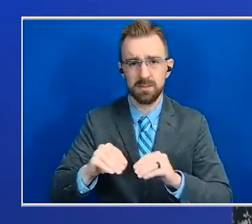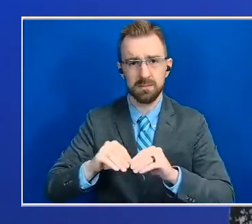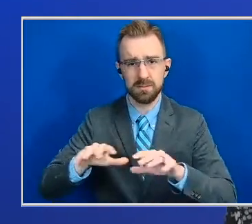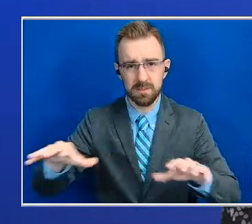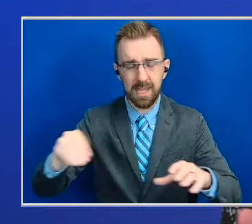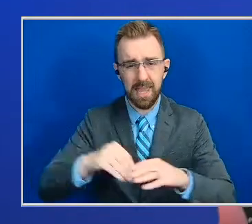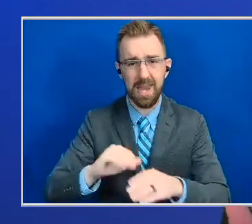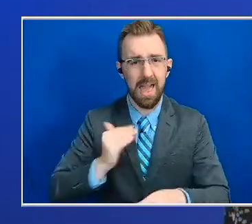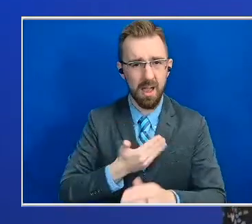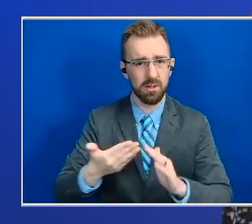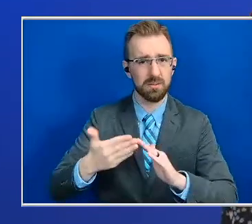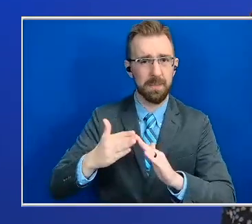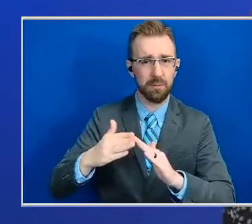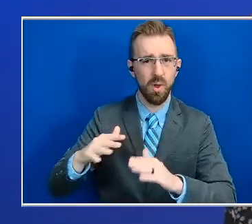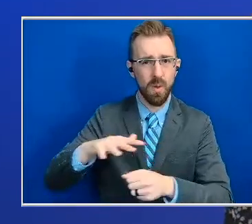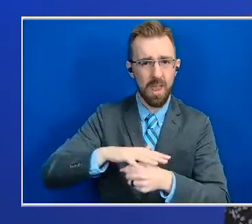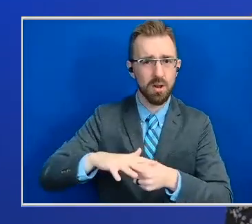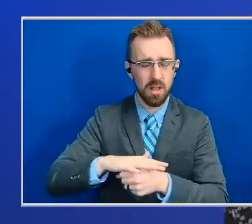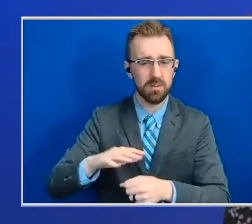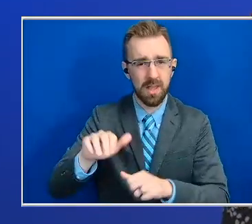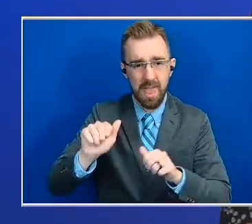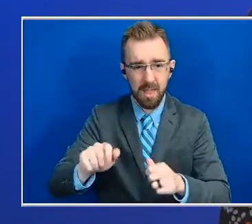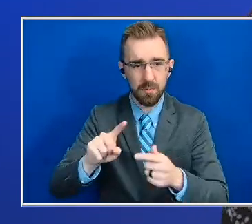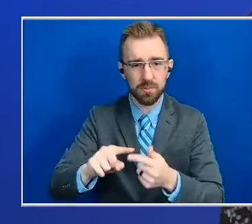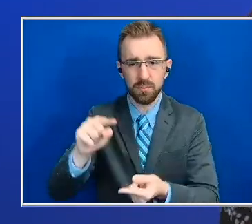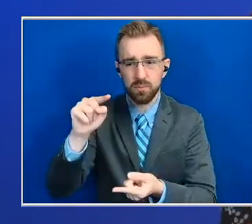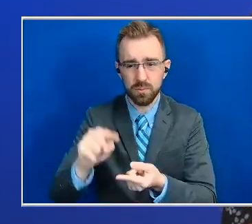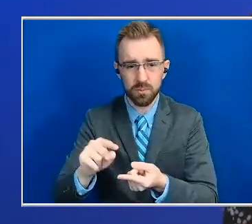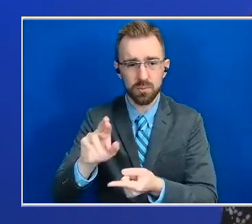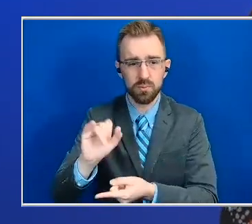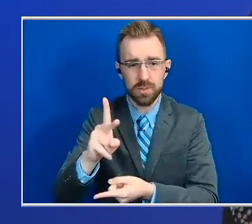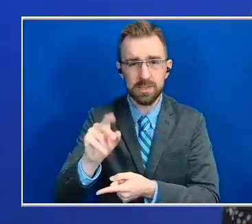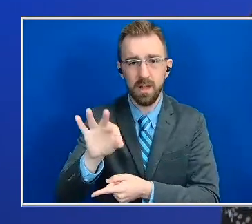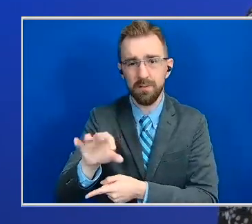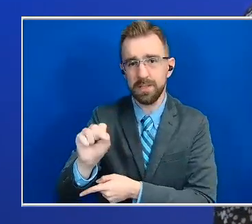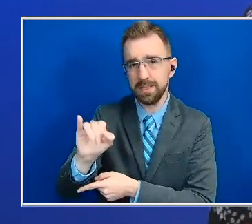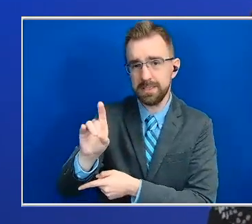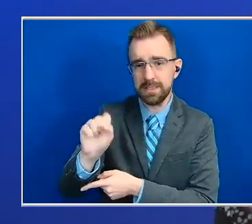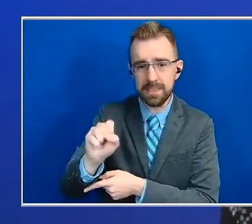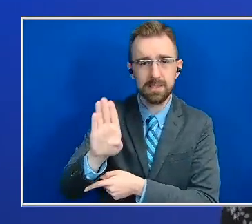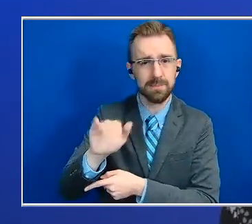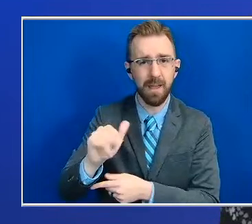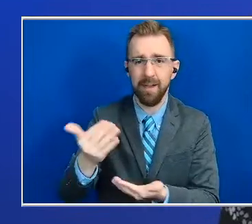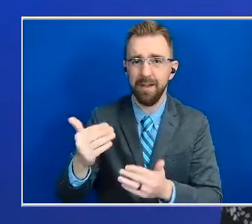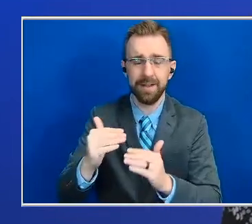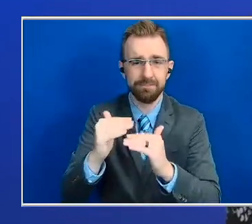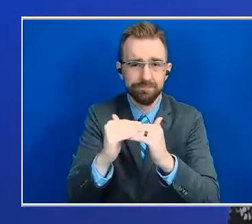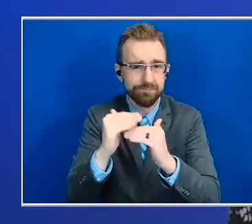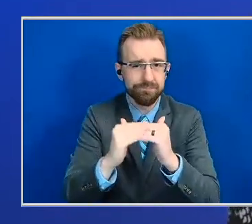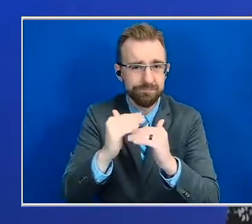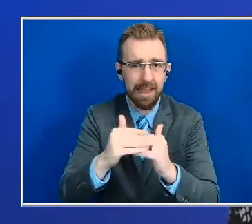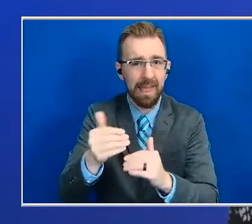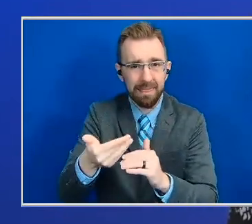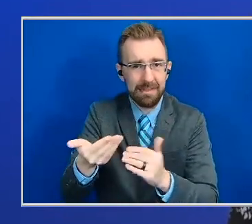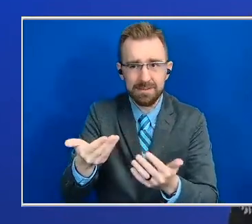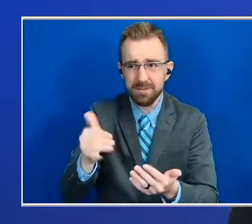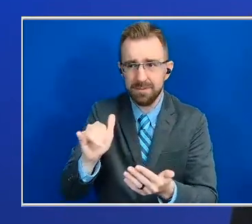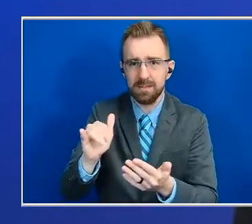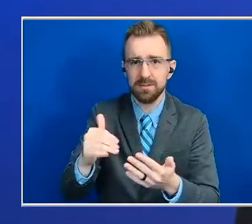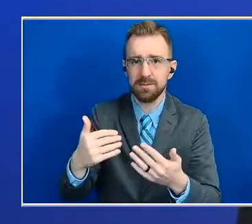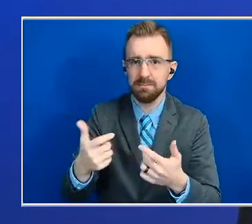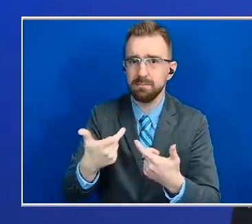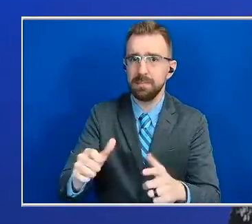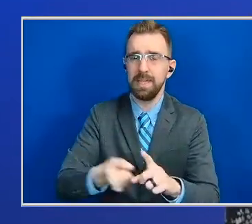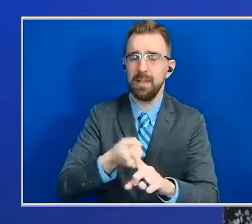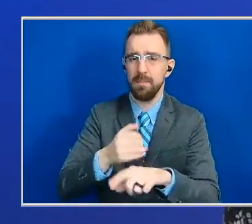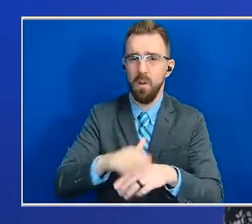area. So even being able to reduce risk of SIDS by a small amount could have a significant impact on public health.